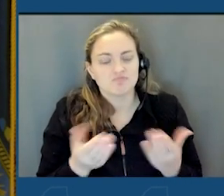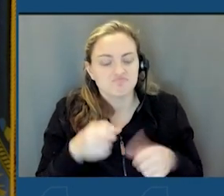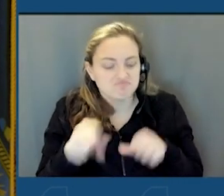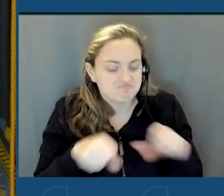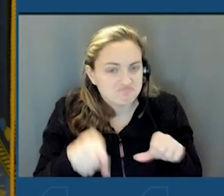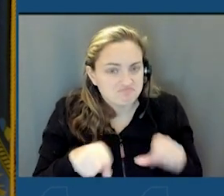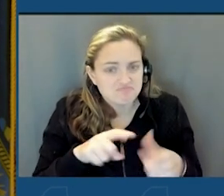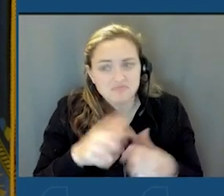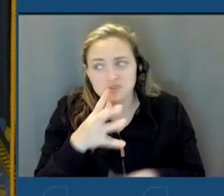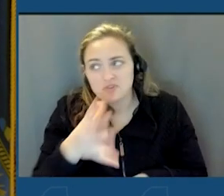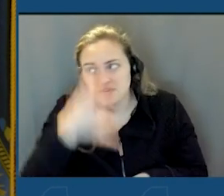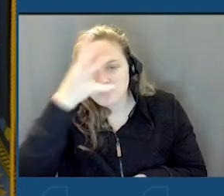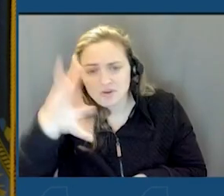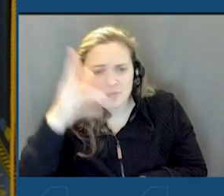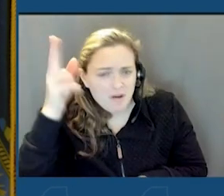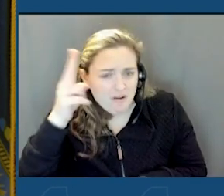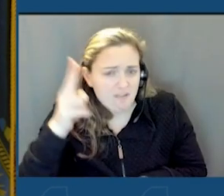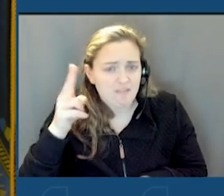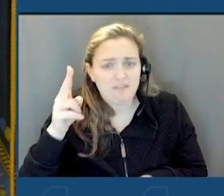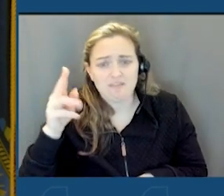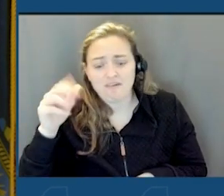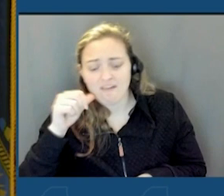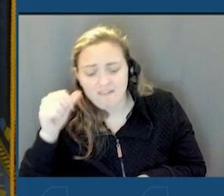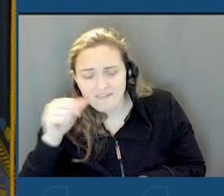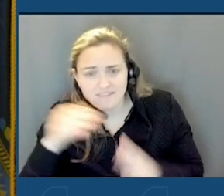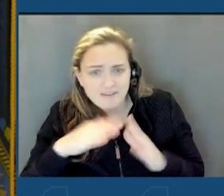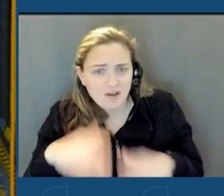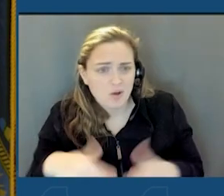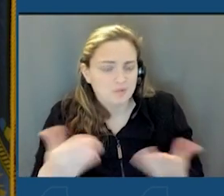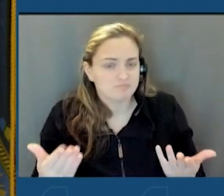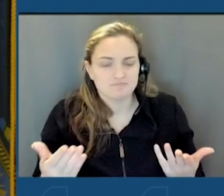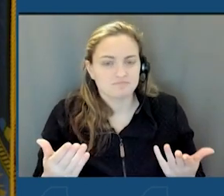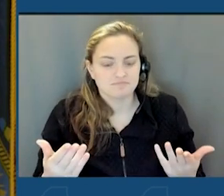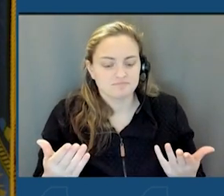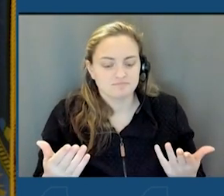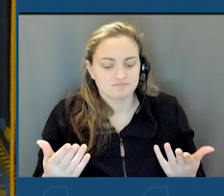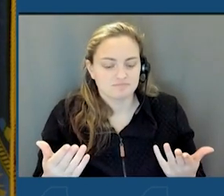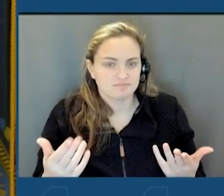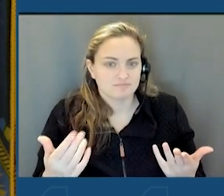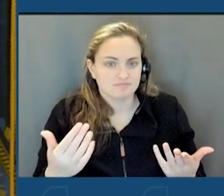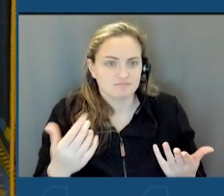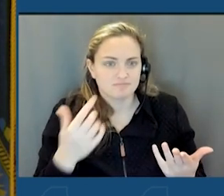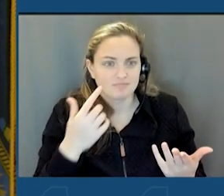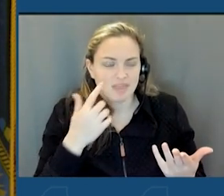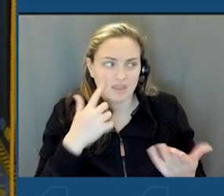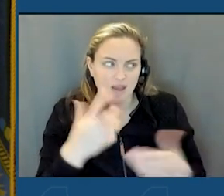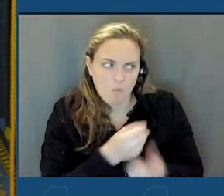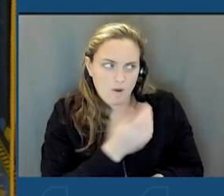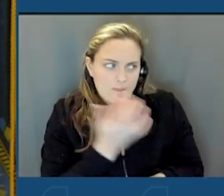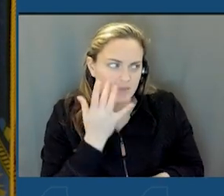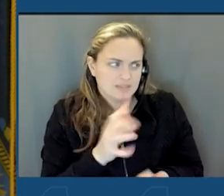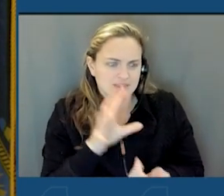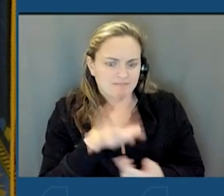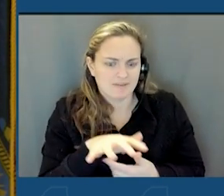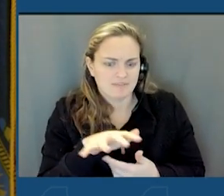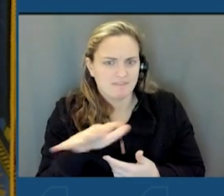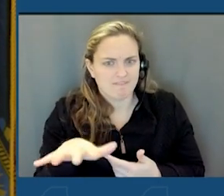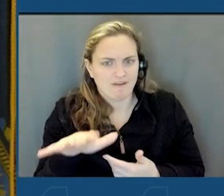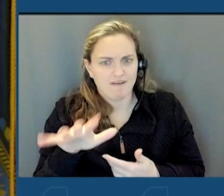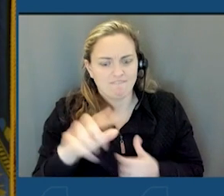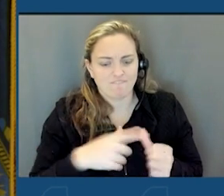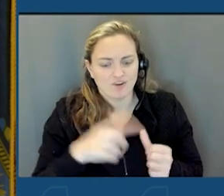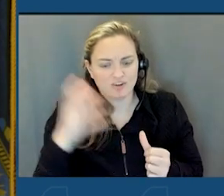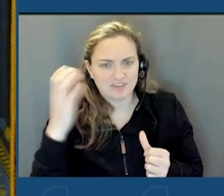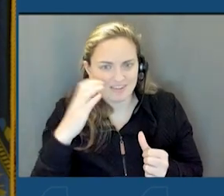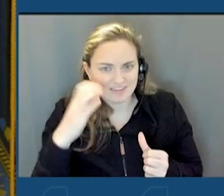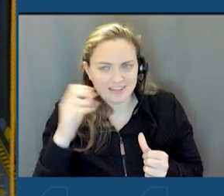Aunt Peg's, Uncle Mike's, Uncle Buster. I think I won my first election because I got 55 first cousins and a whole bunch of aunts and